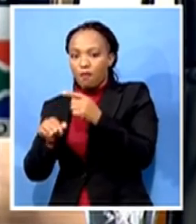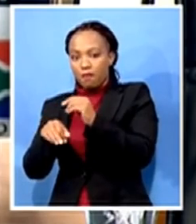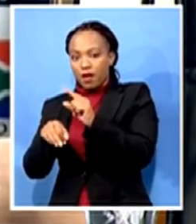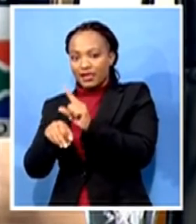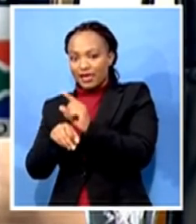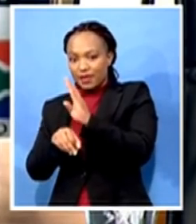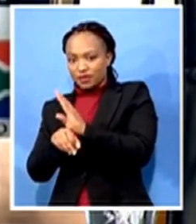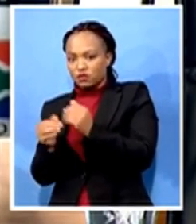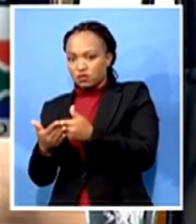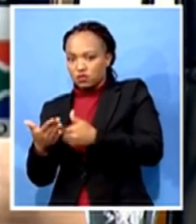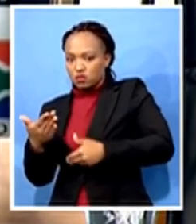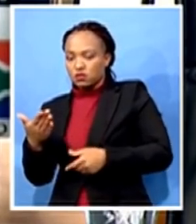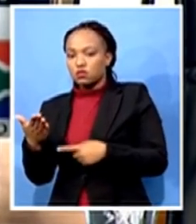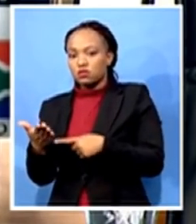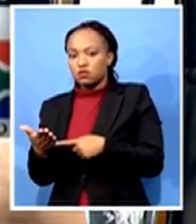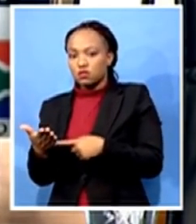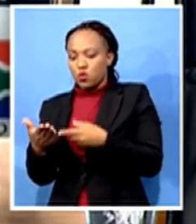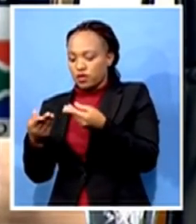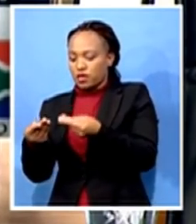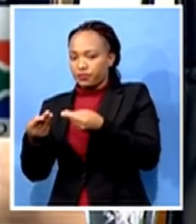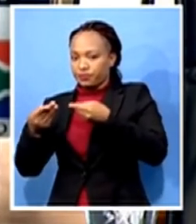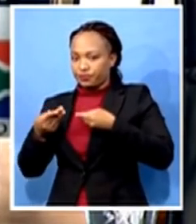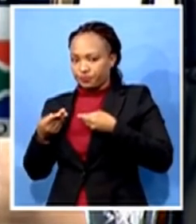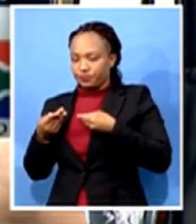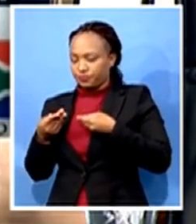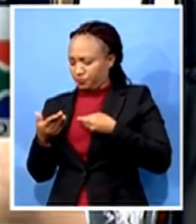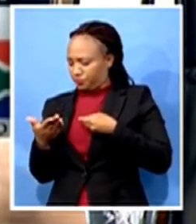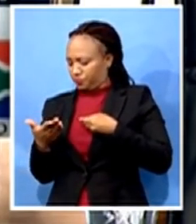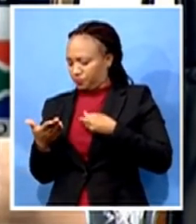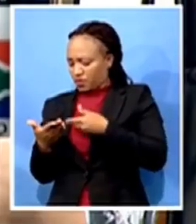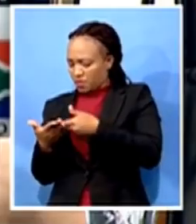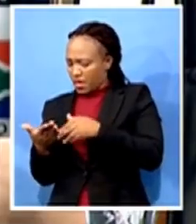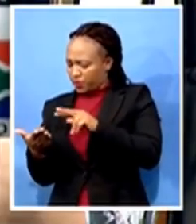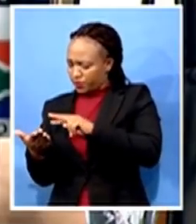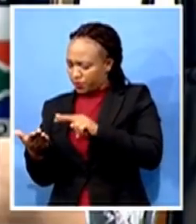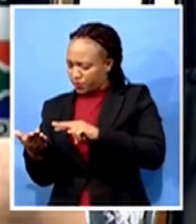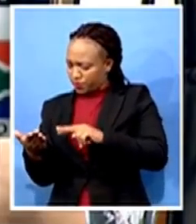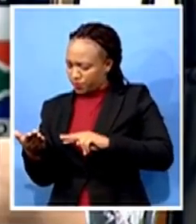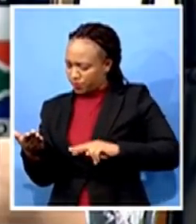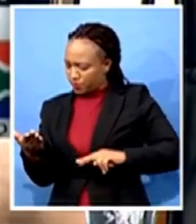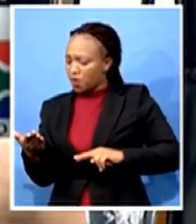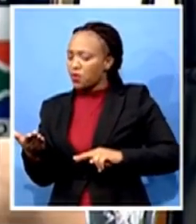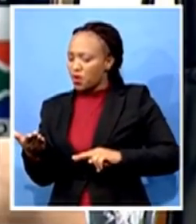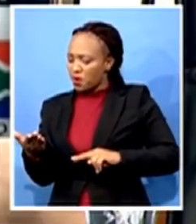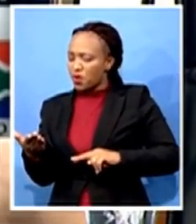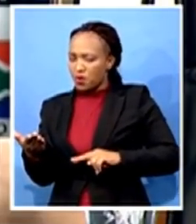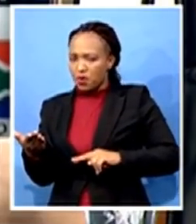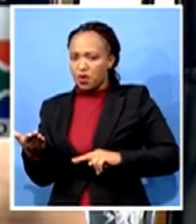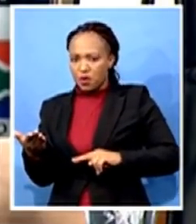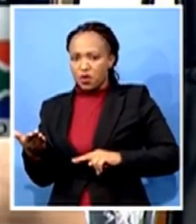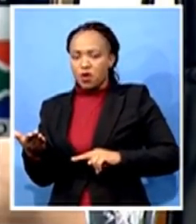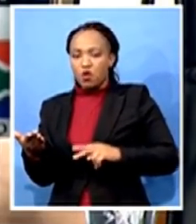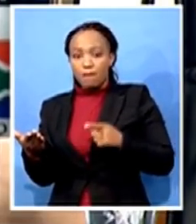presented to me, I had to go through it and checking what I have requested them to try